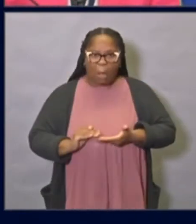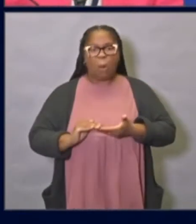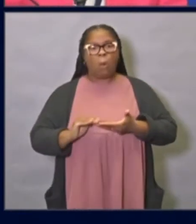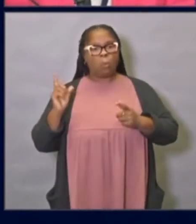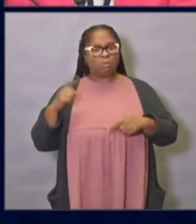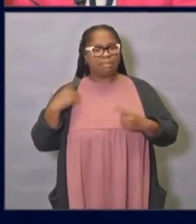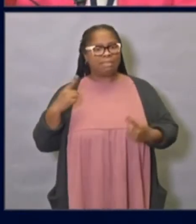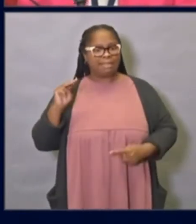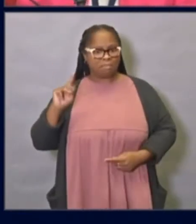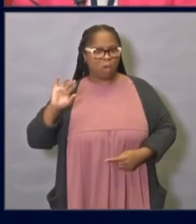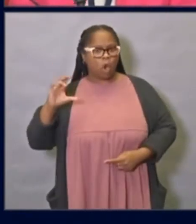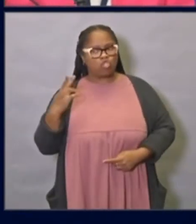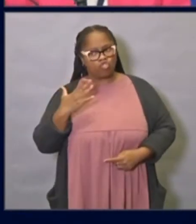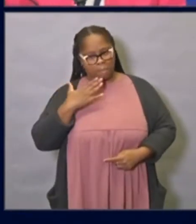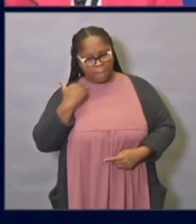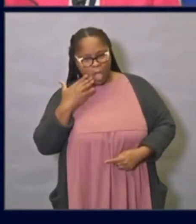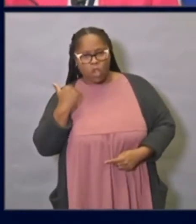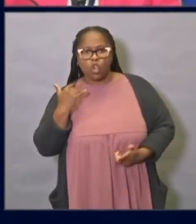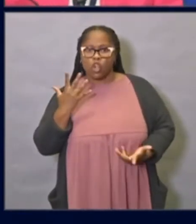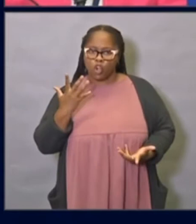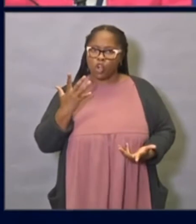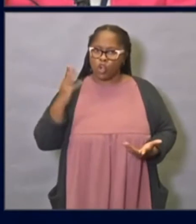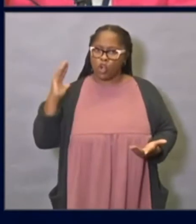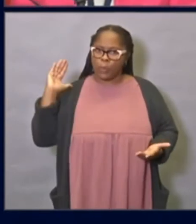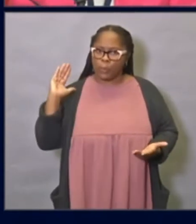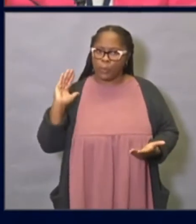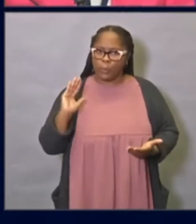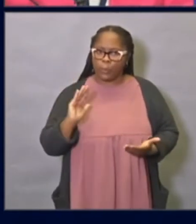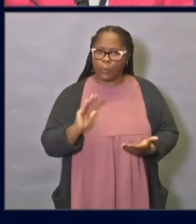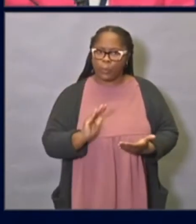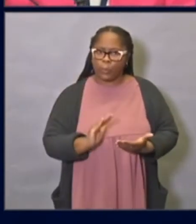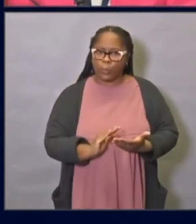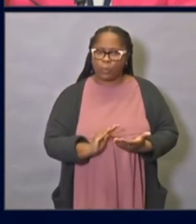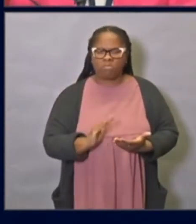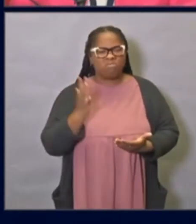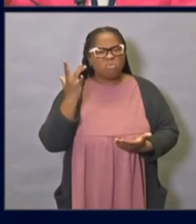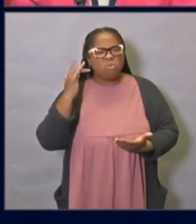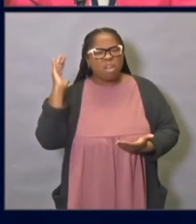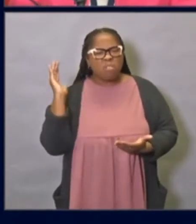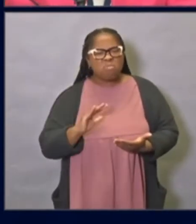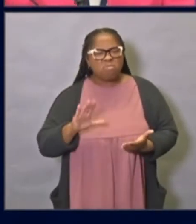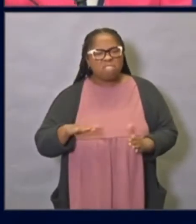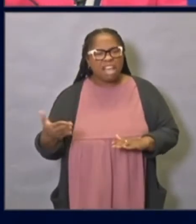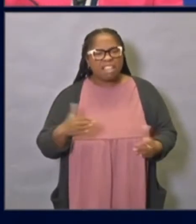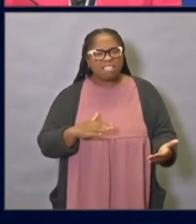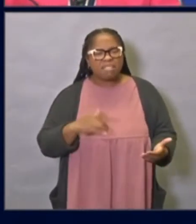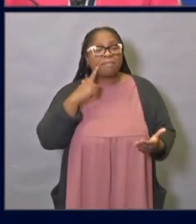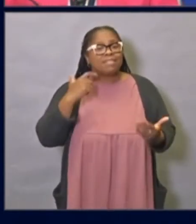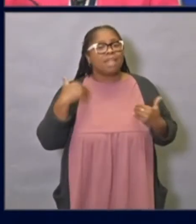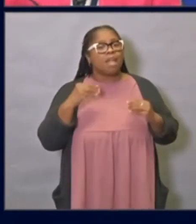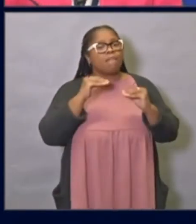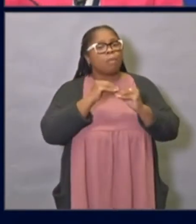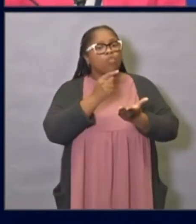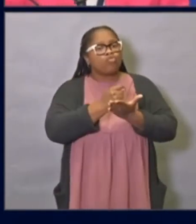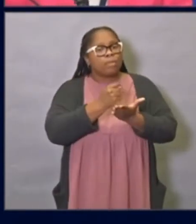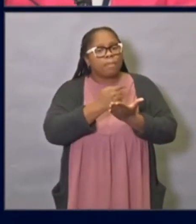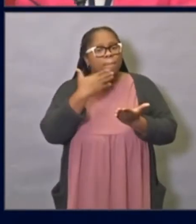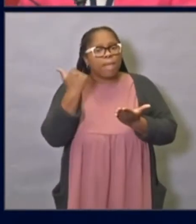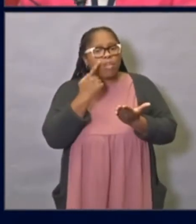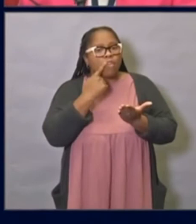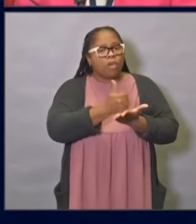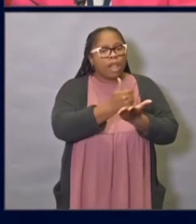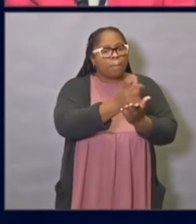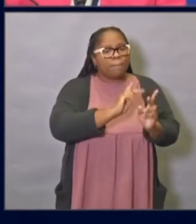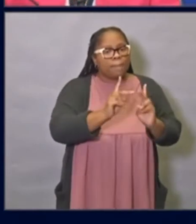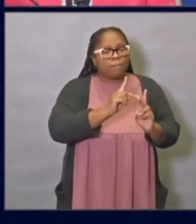March. The continued decrease in deaths is likely in part because of improvements in treatment for people who are seriously ill